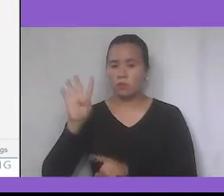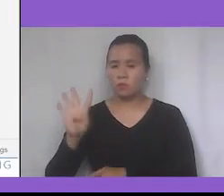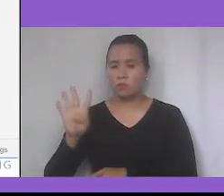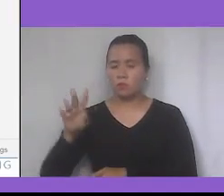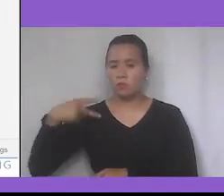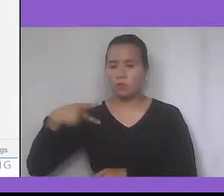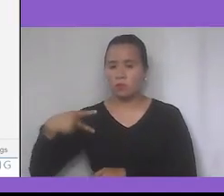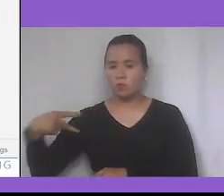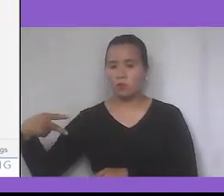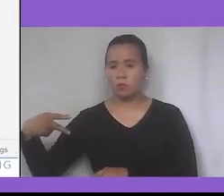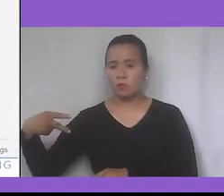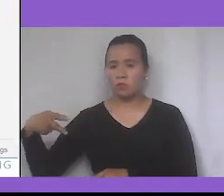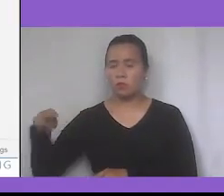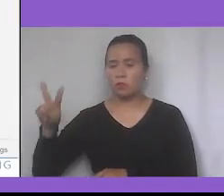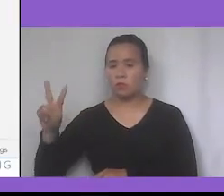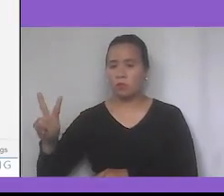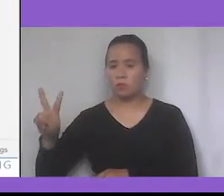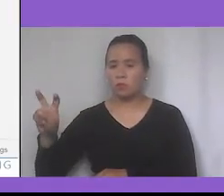plus